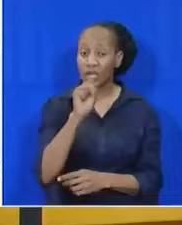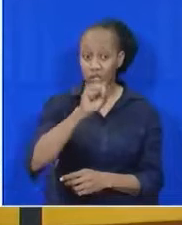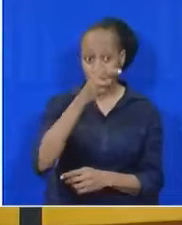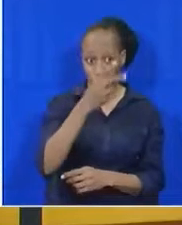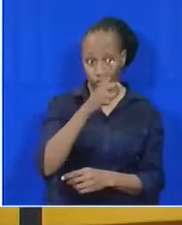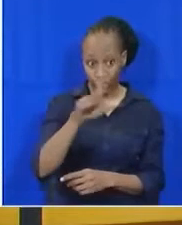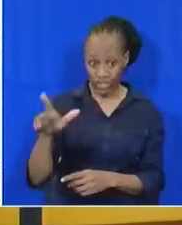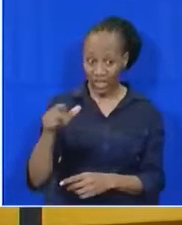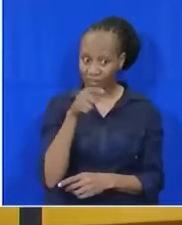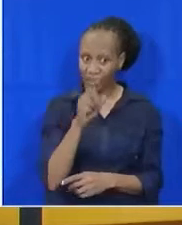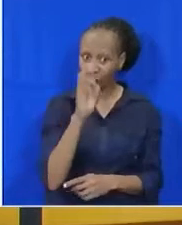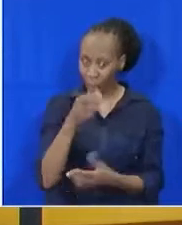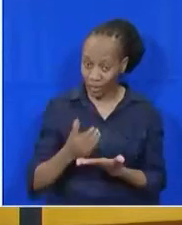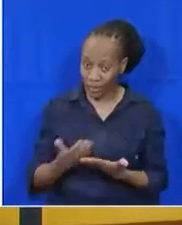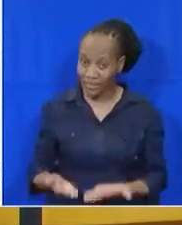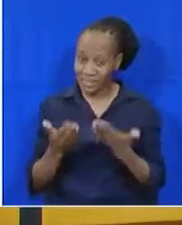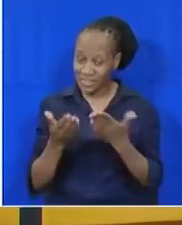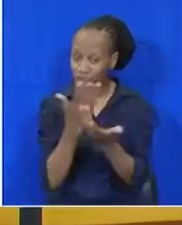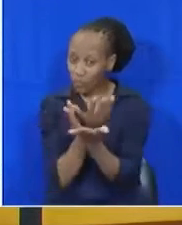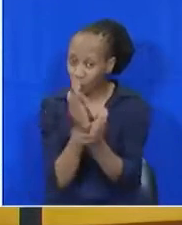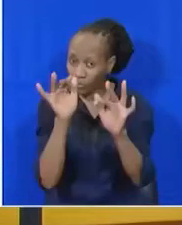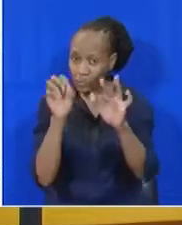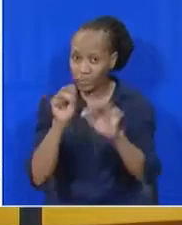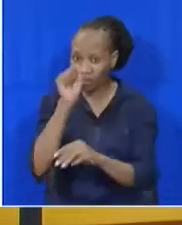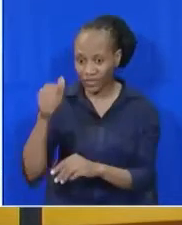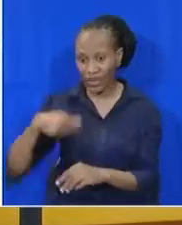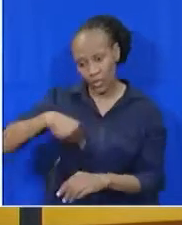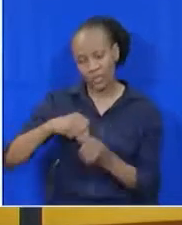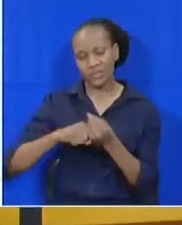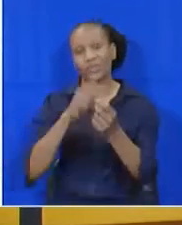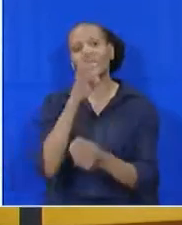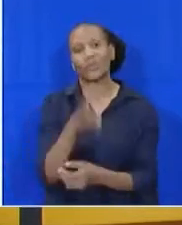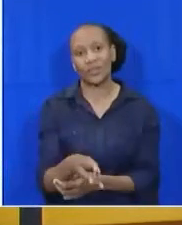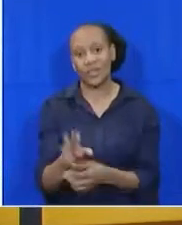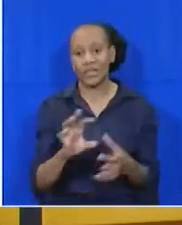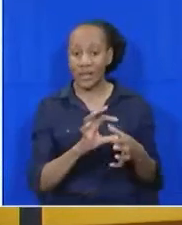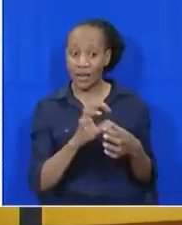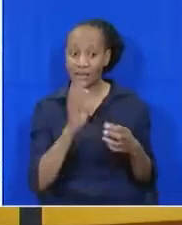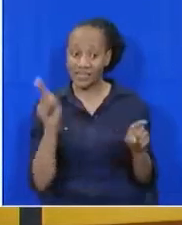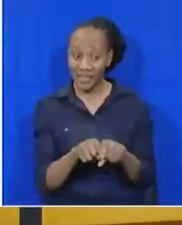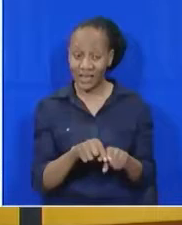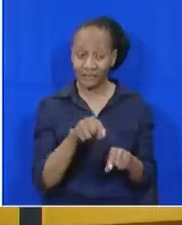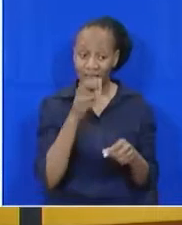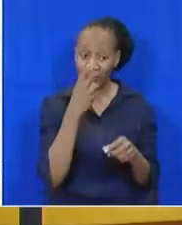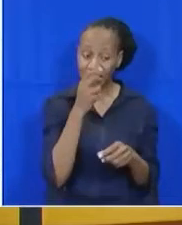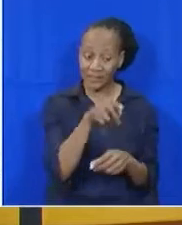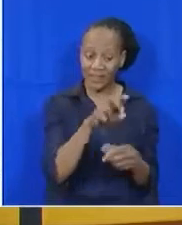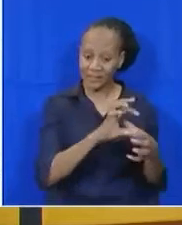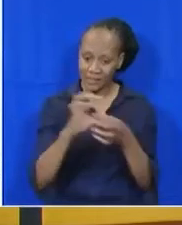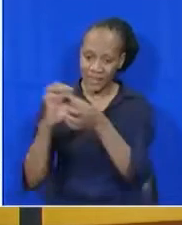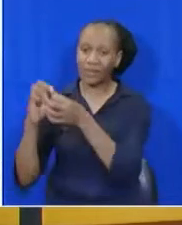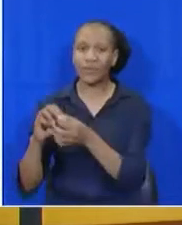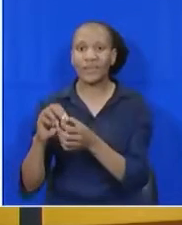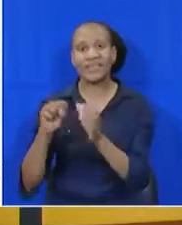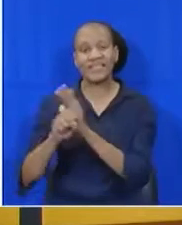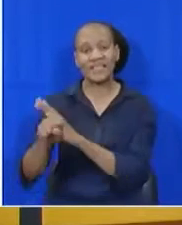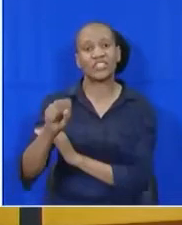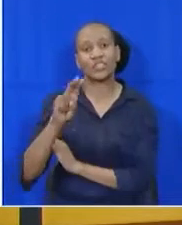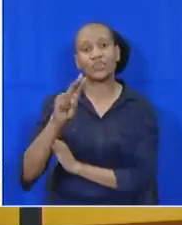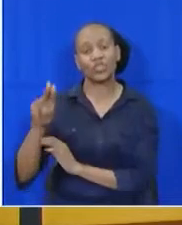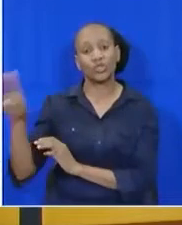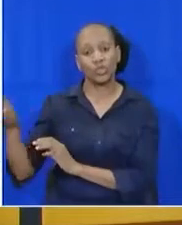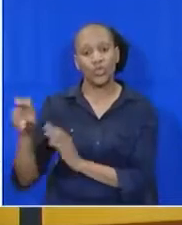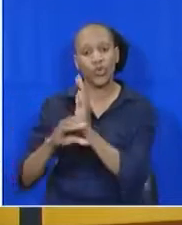in the best interest of all South Africans and in line with Section 24 of the Constitution, which guarantees the right to